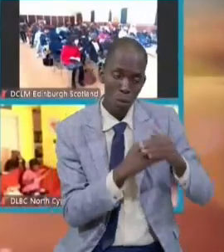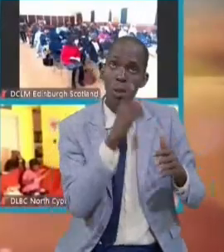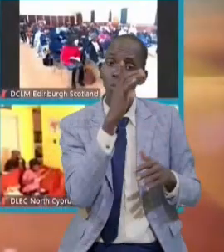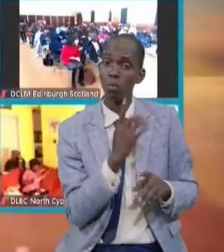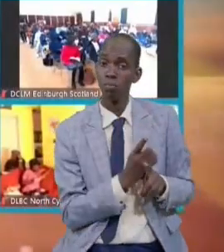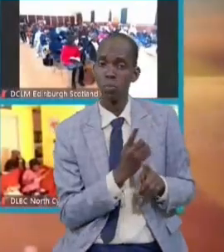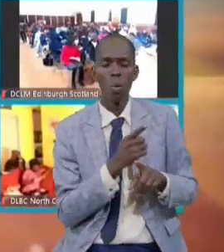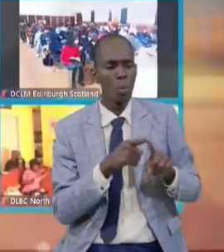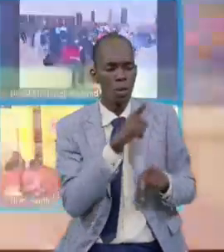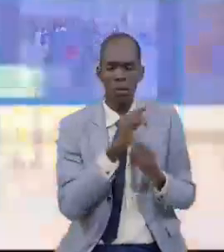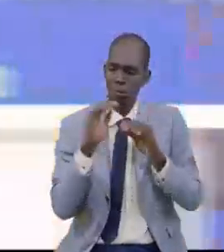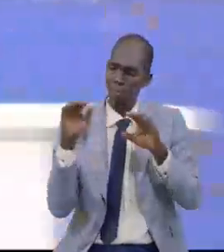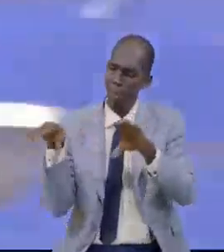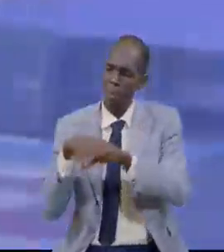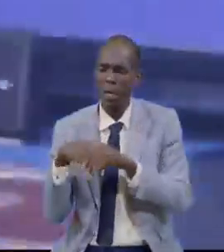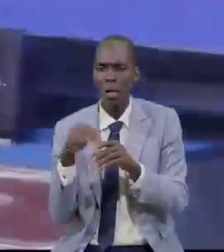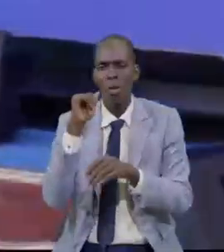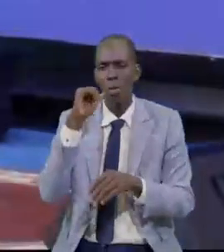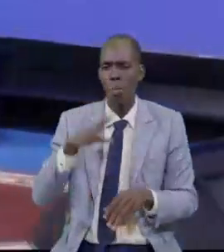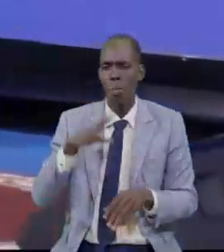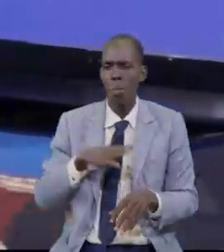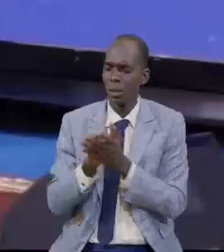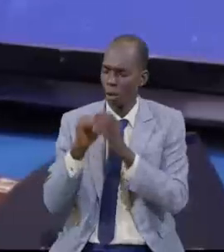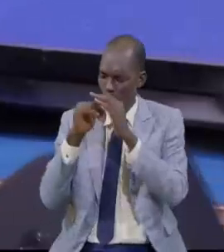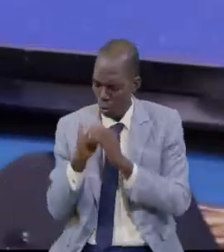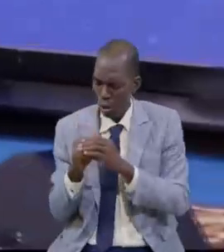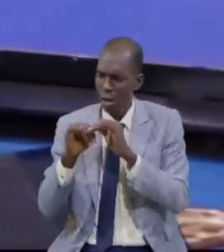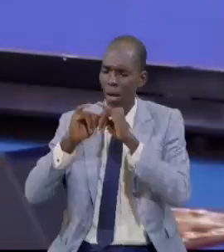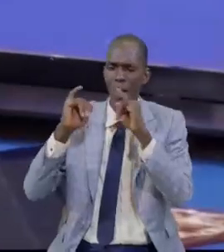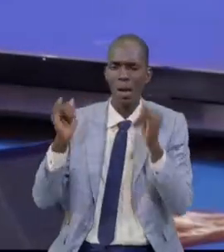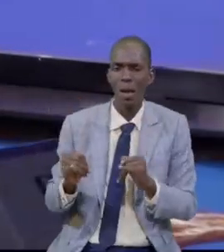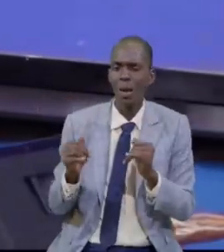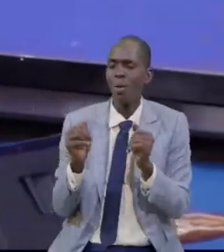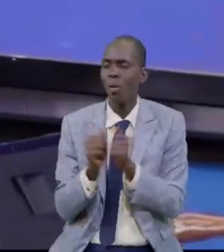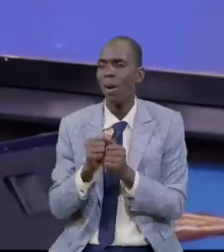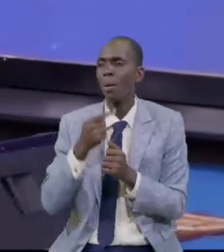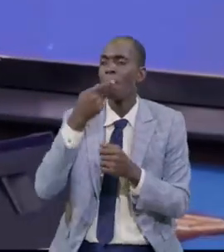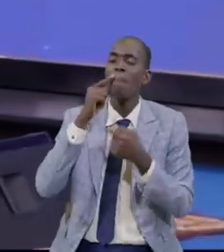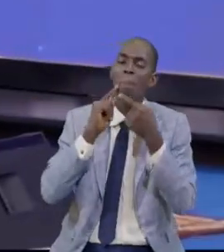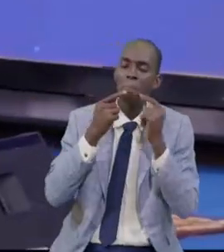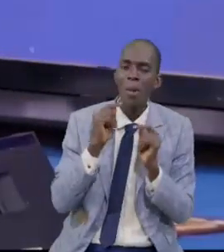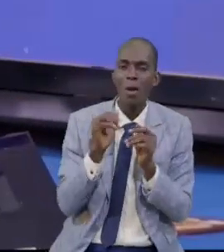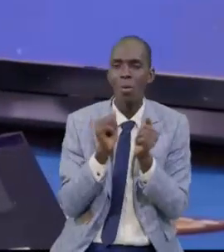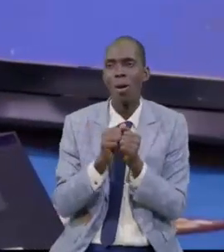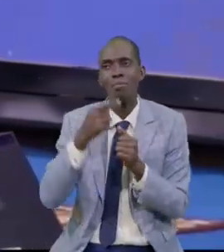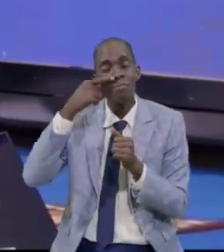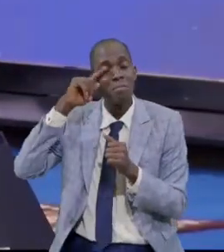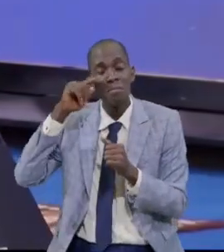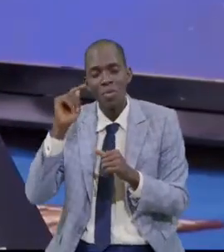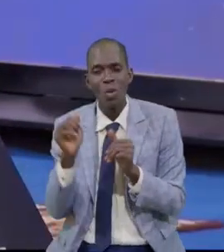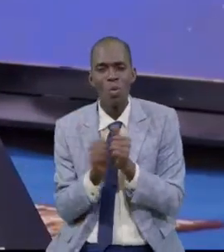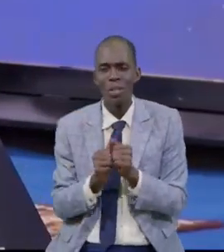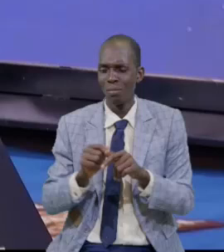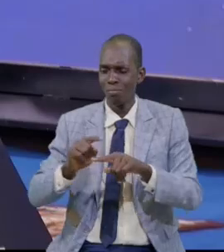she could, present, Ahab said, looks like a beautiful woman. That's the most